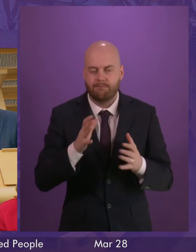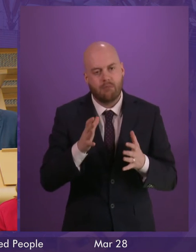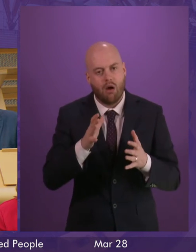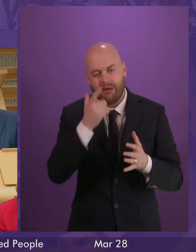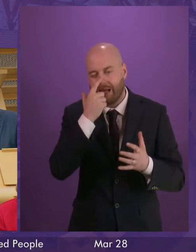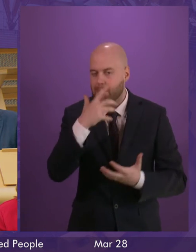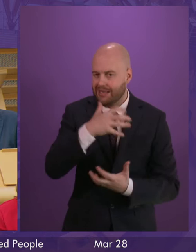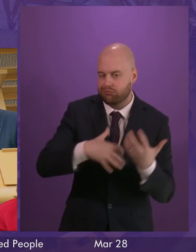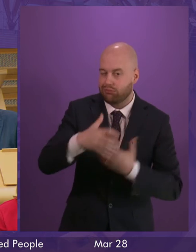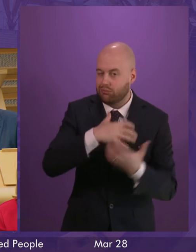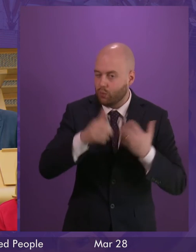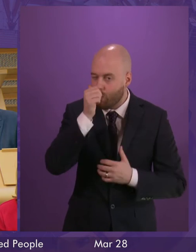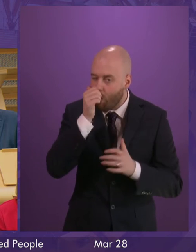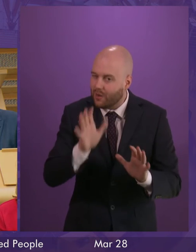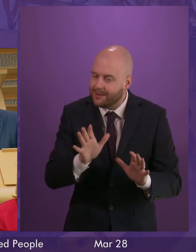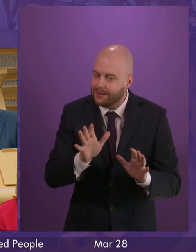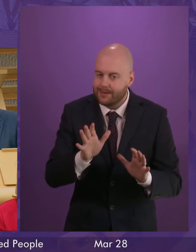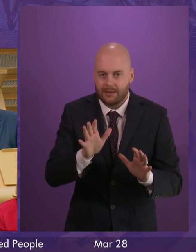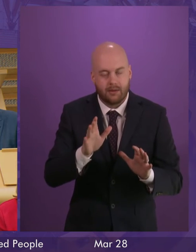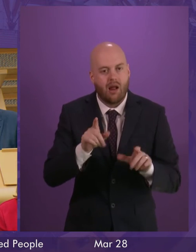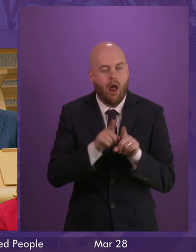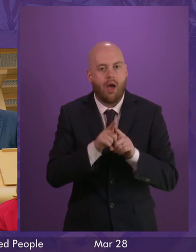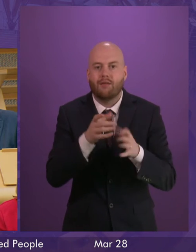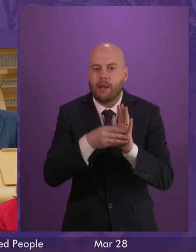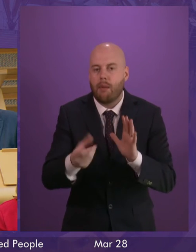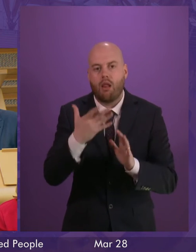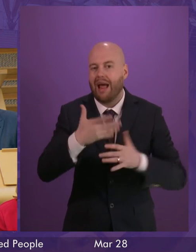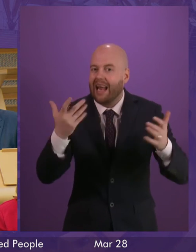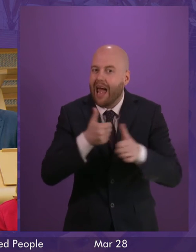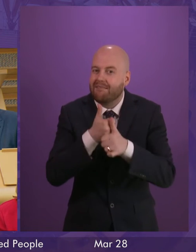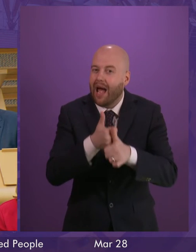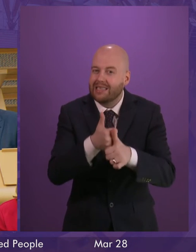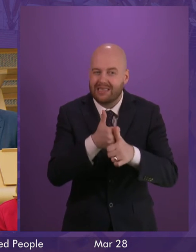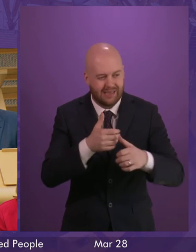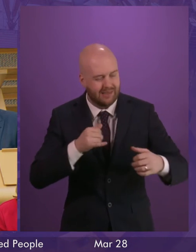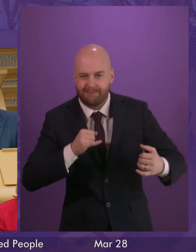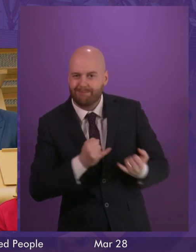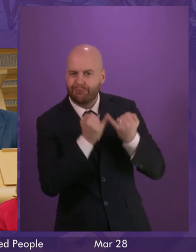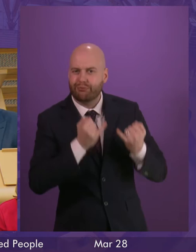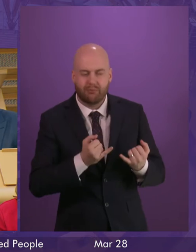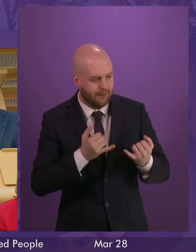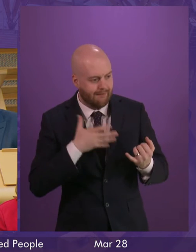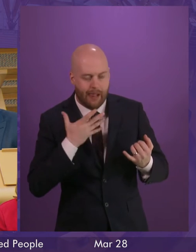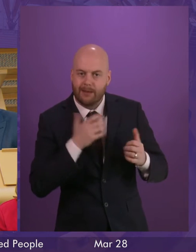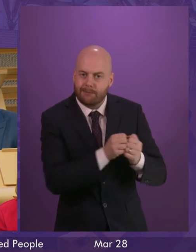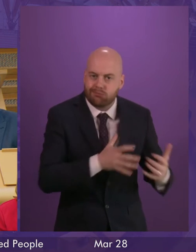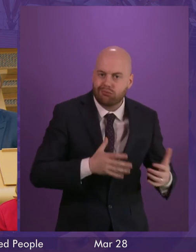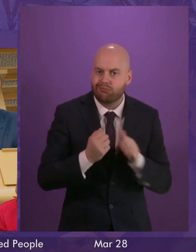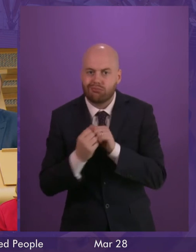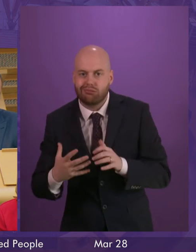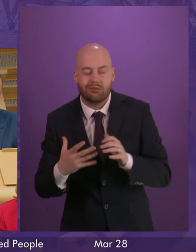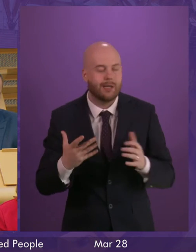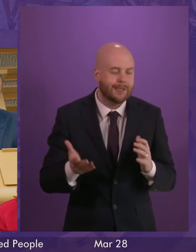crowded landscape where they can receive conflicting advice when looking for guidance. There is a wide support for a pragmatic